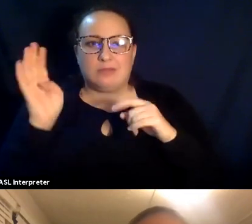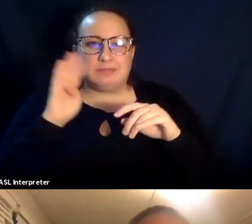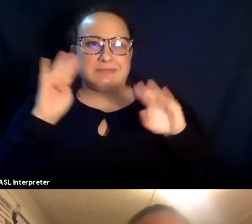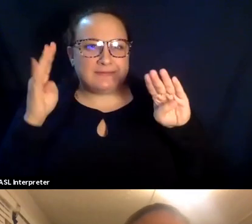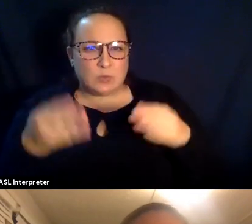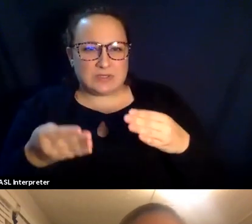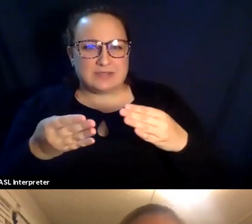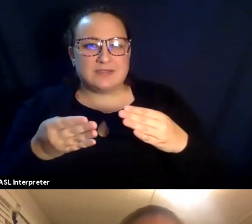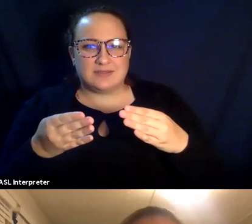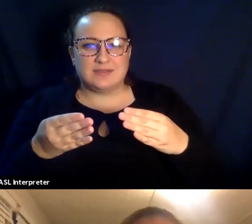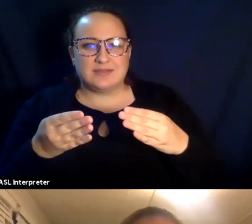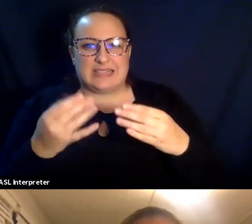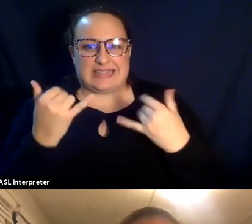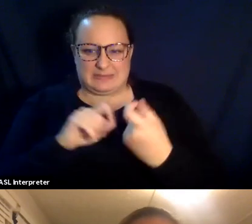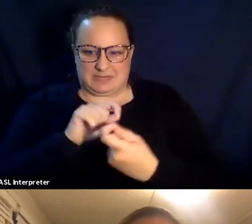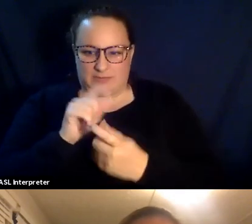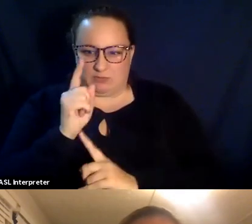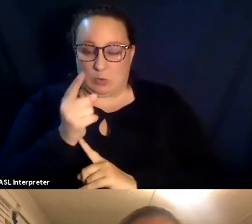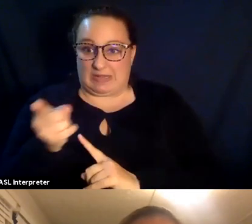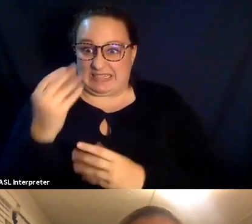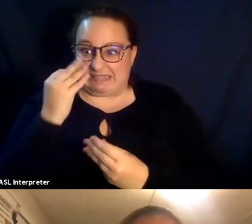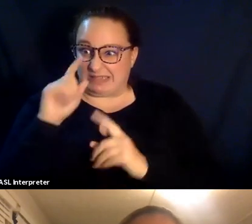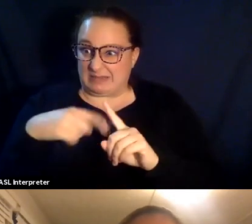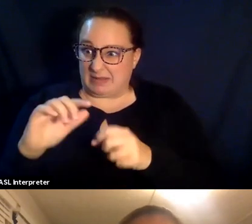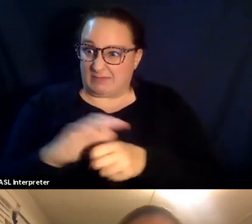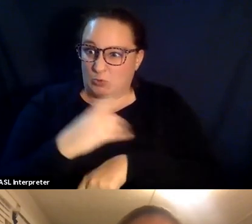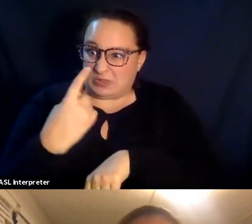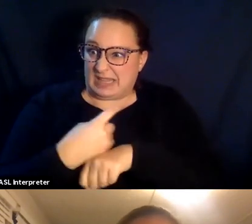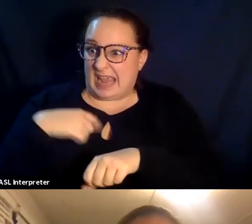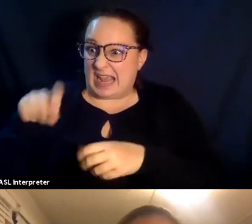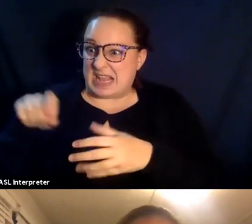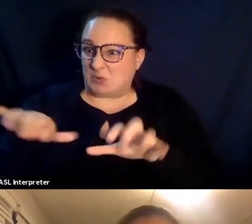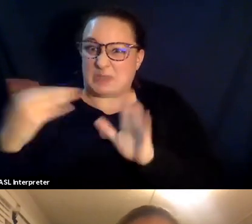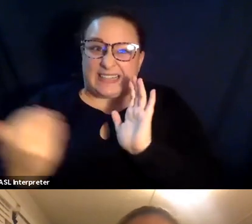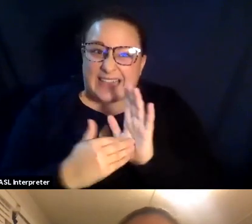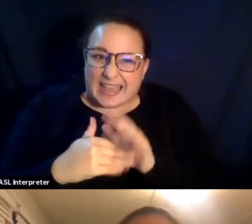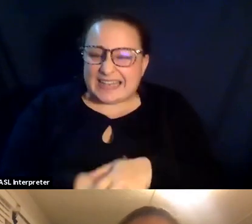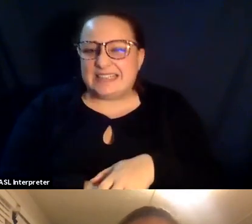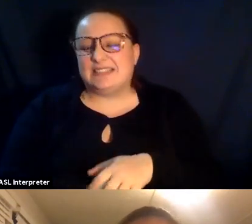than, because he's just thinking about the whole entire day. I have to do this again.